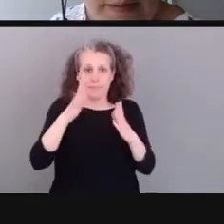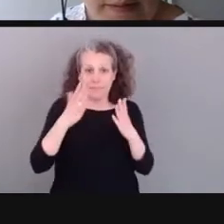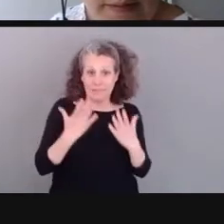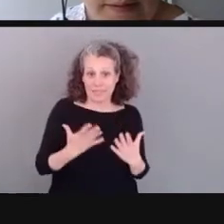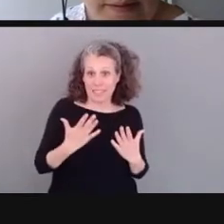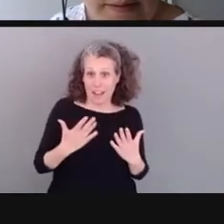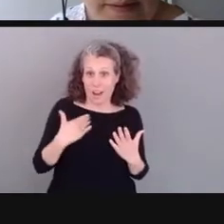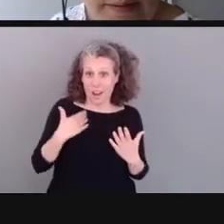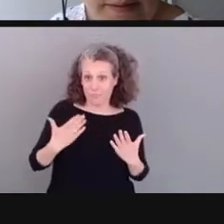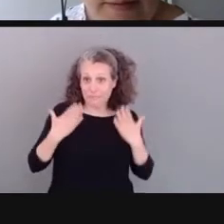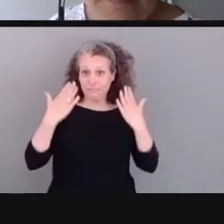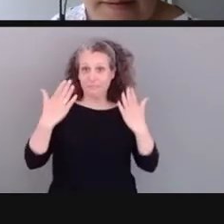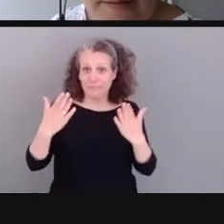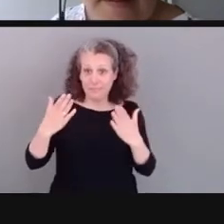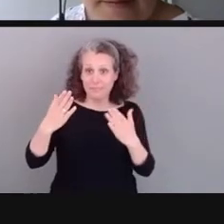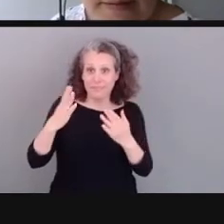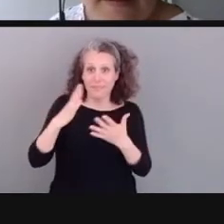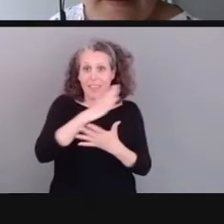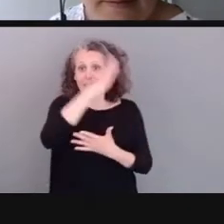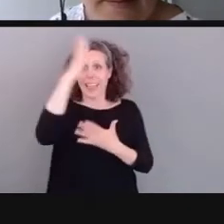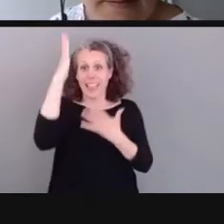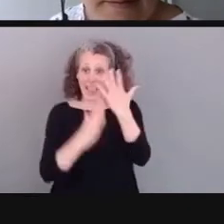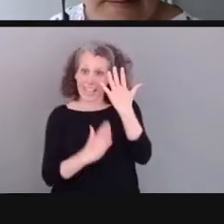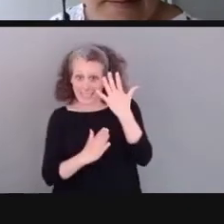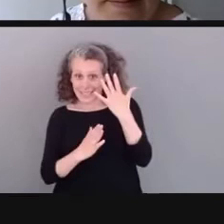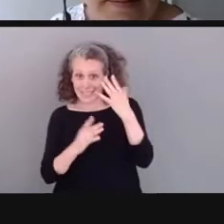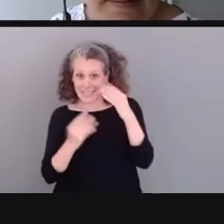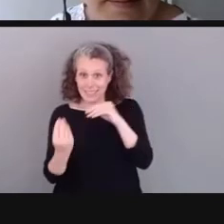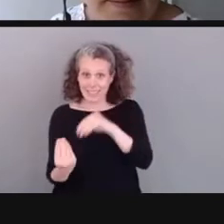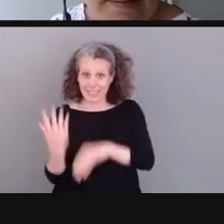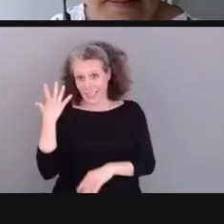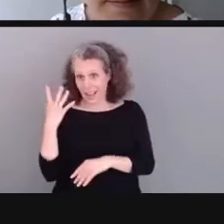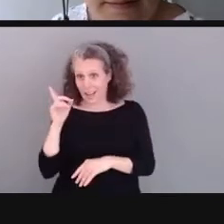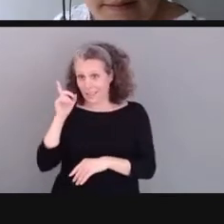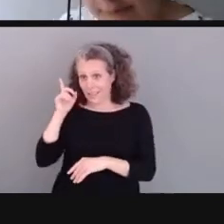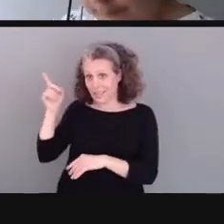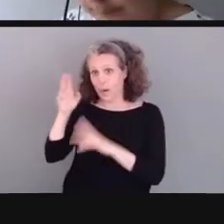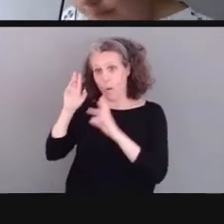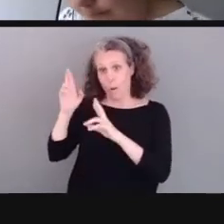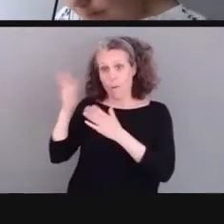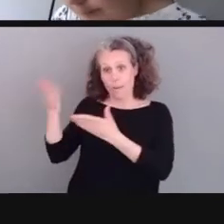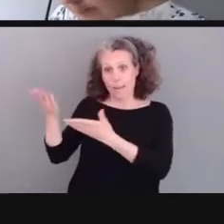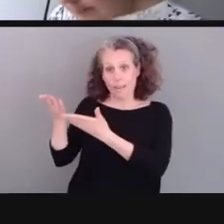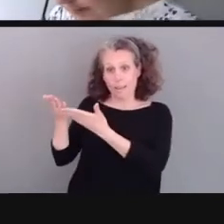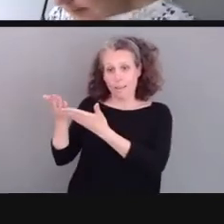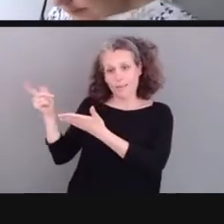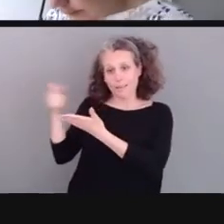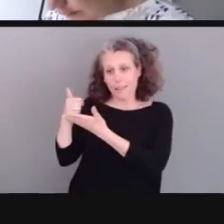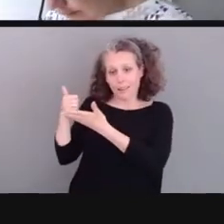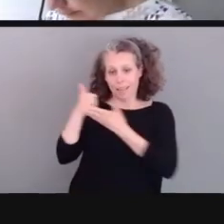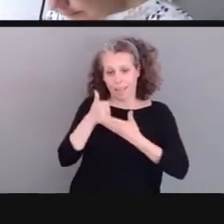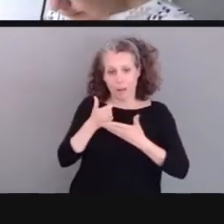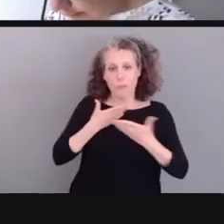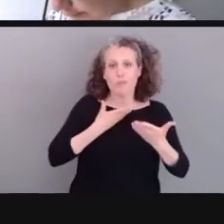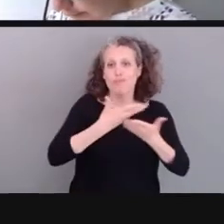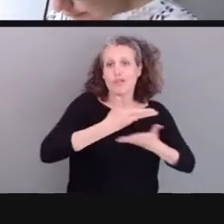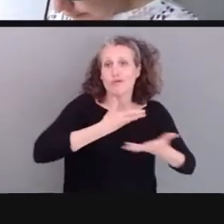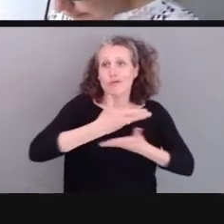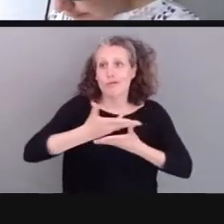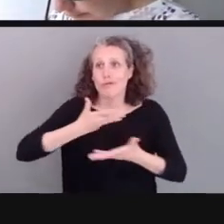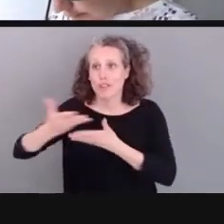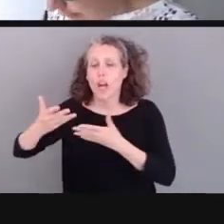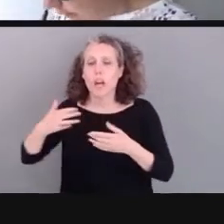can go to the last slide to open up a discussion. We've highlighted a